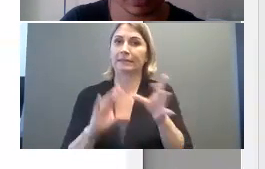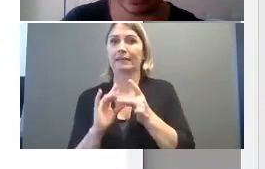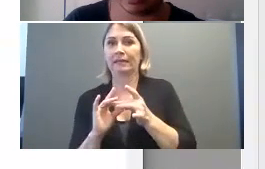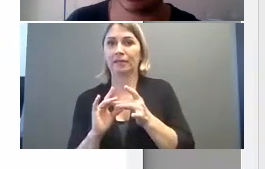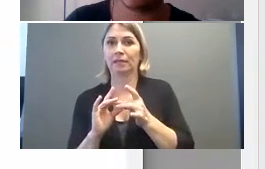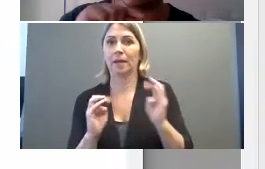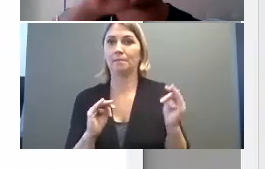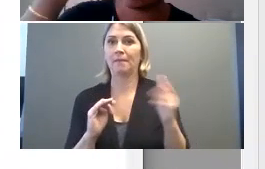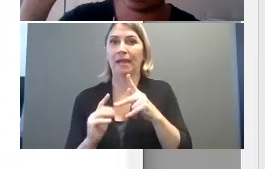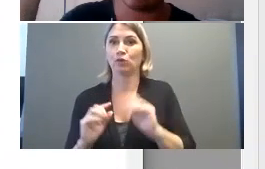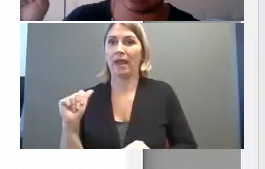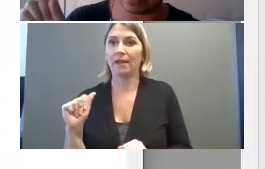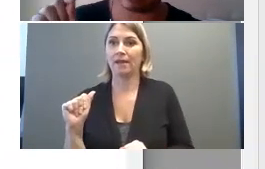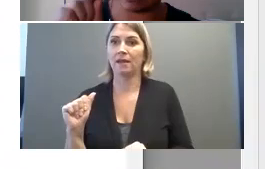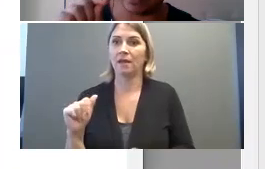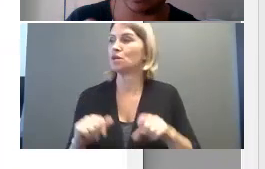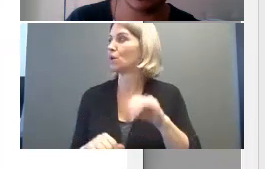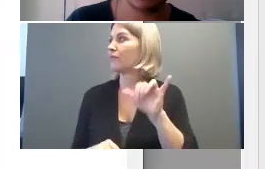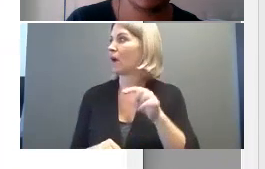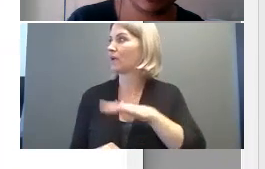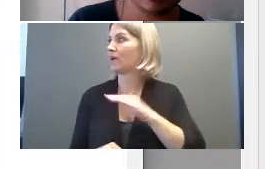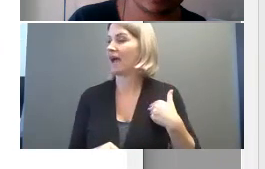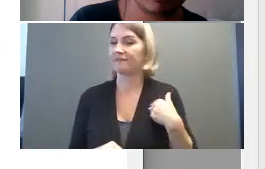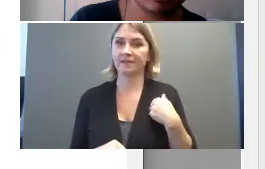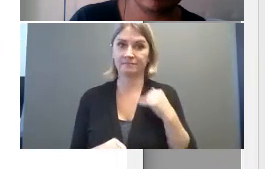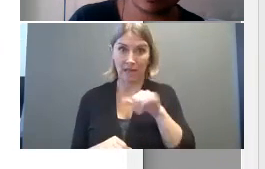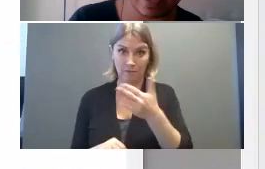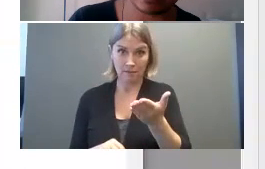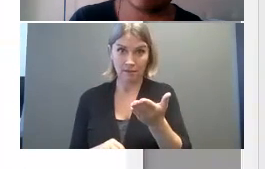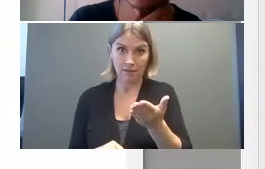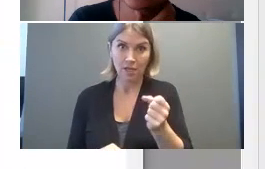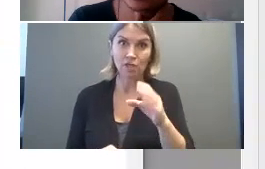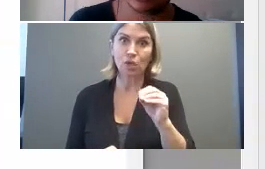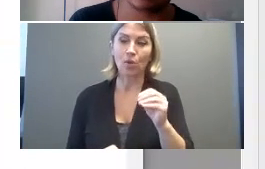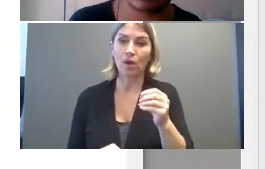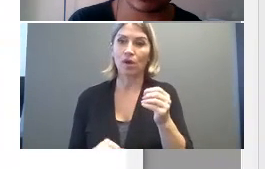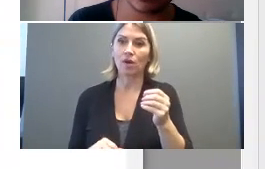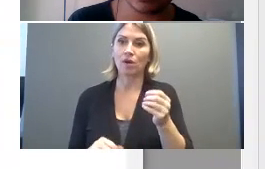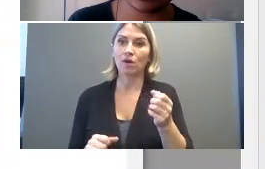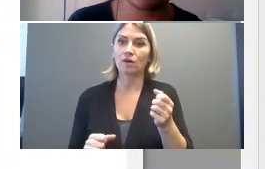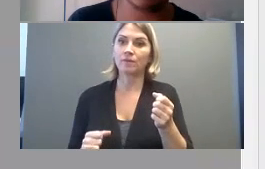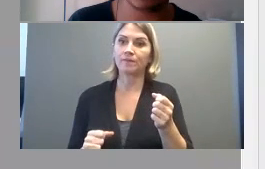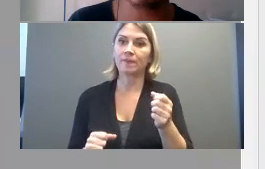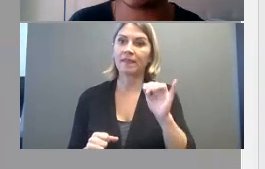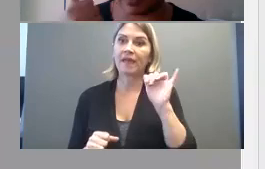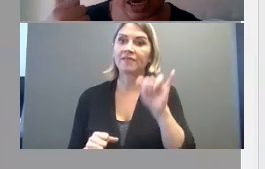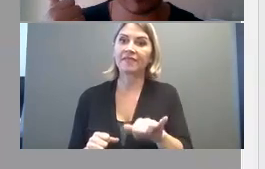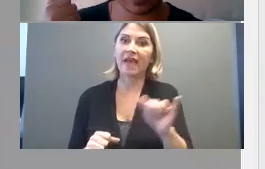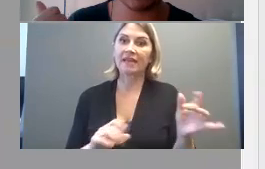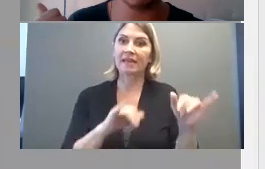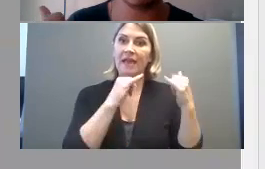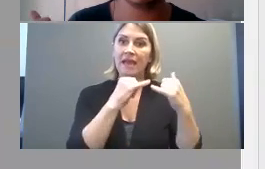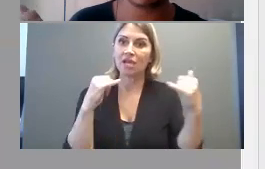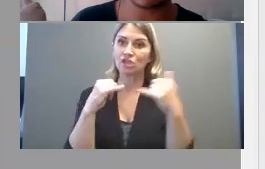to A, right? So there we have a cycle, right? So we can have such architectures in terms of